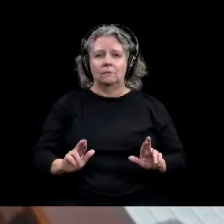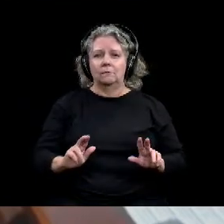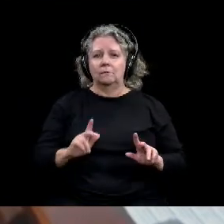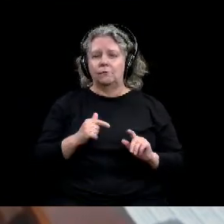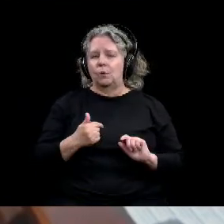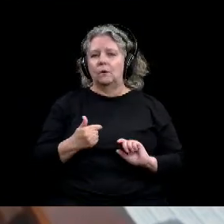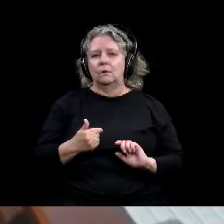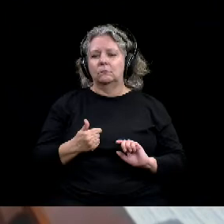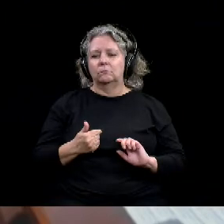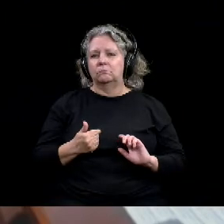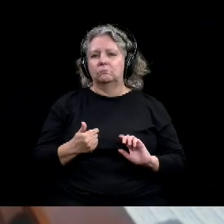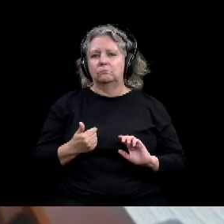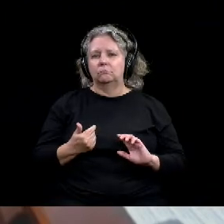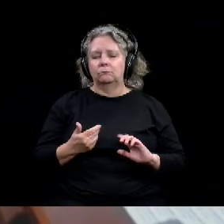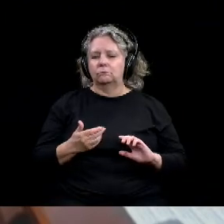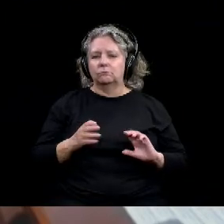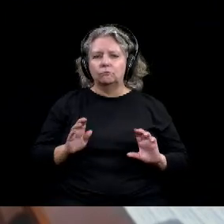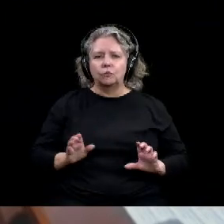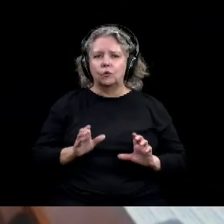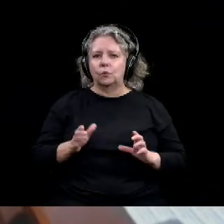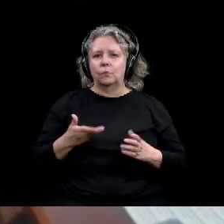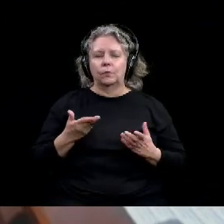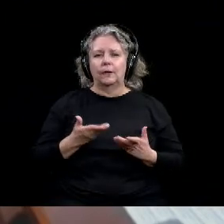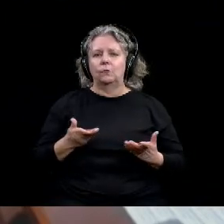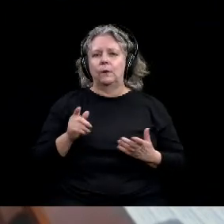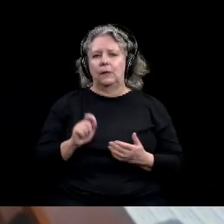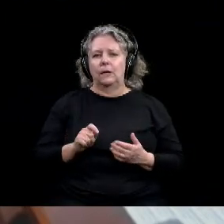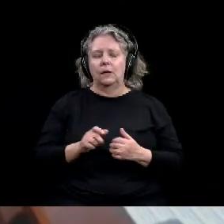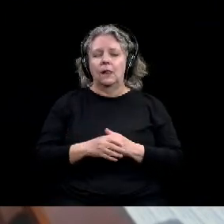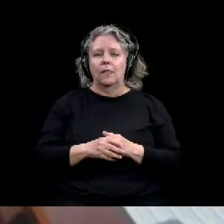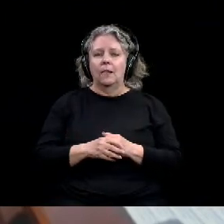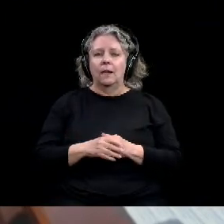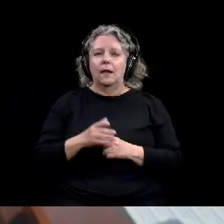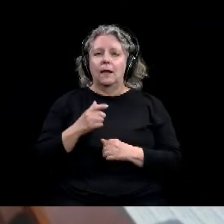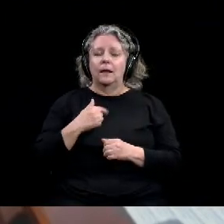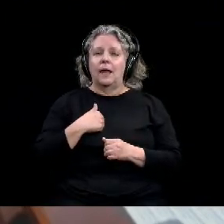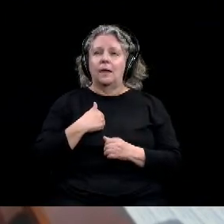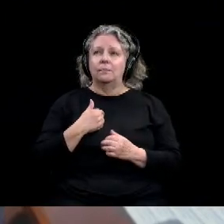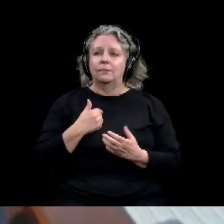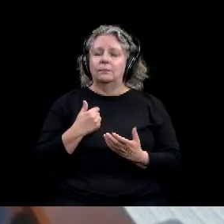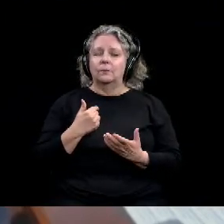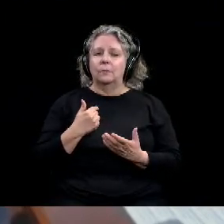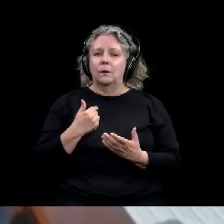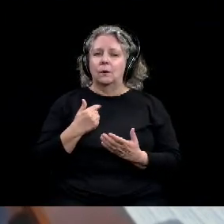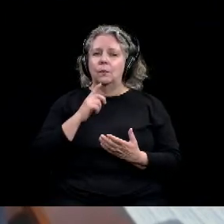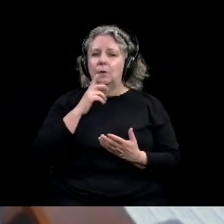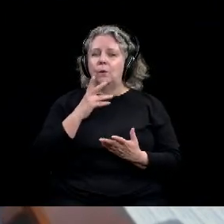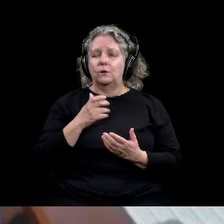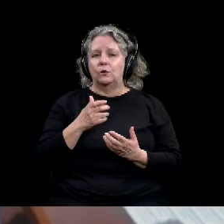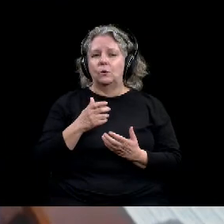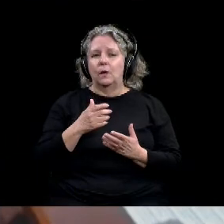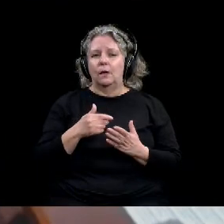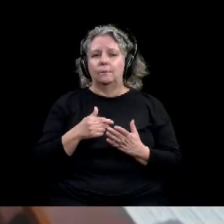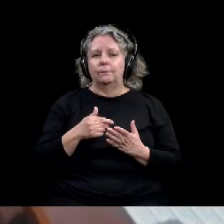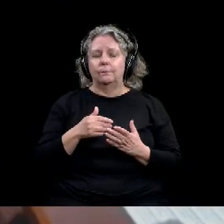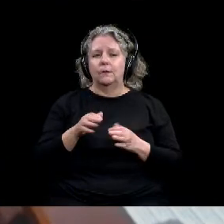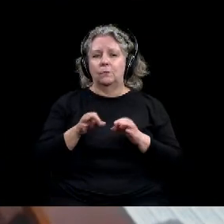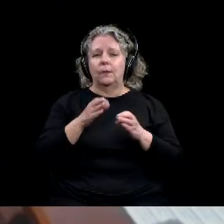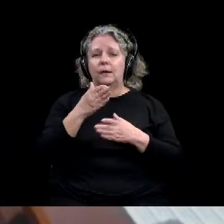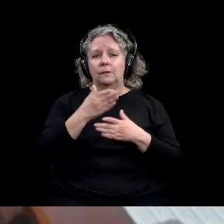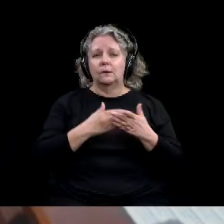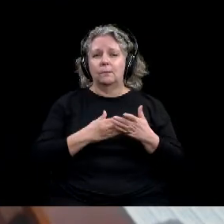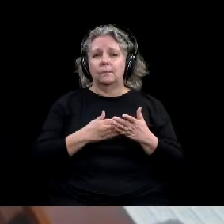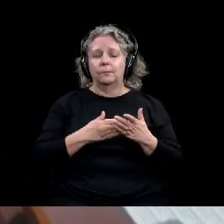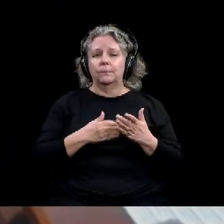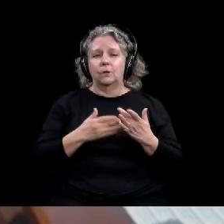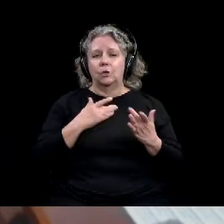lab concerns that we have. So manufacturing has has focused on the